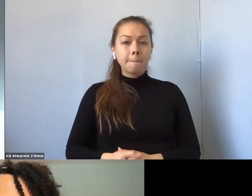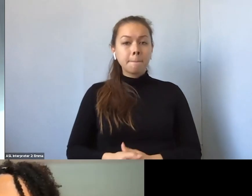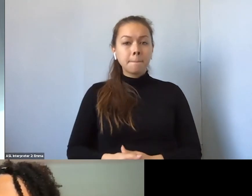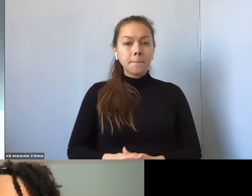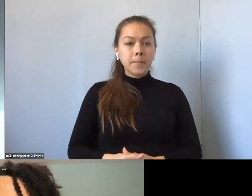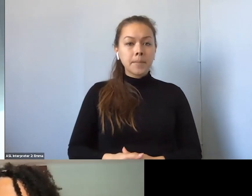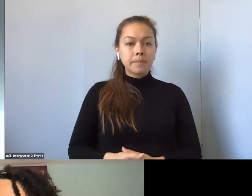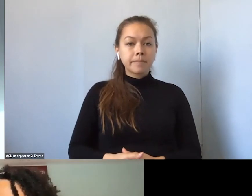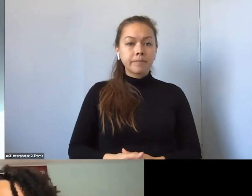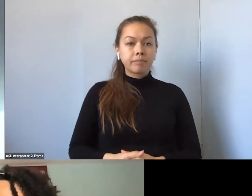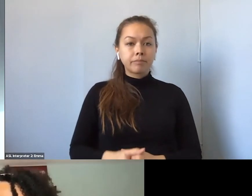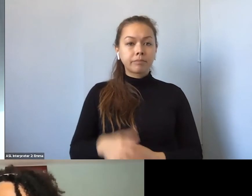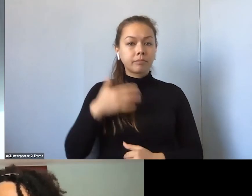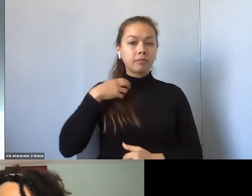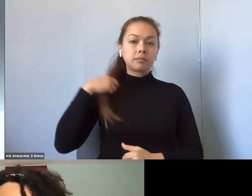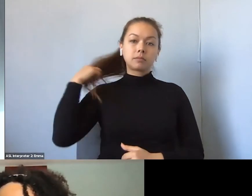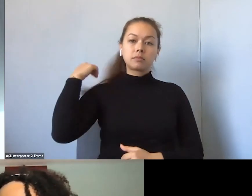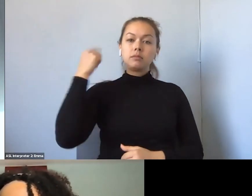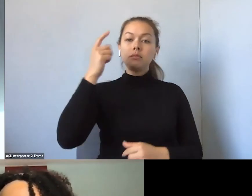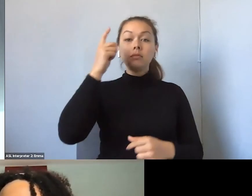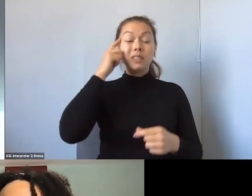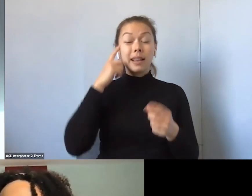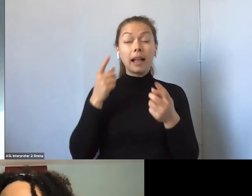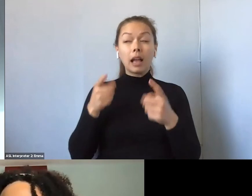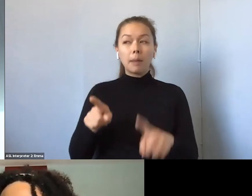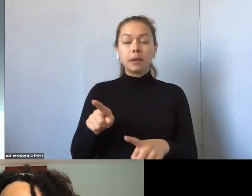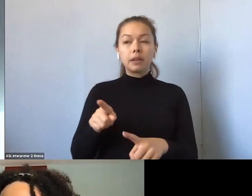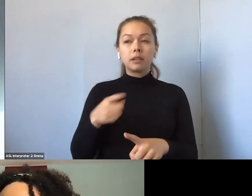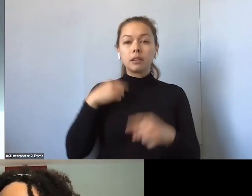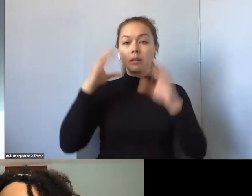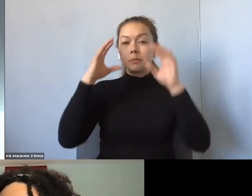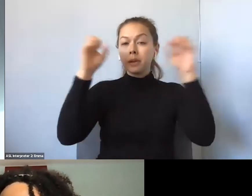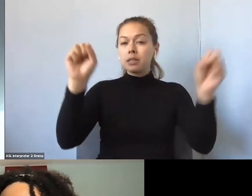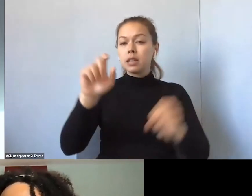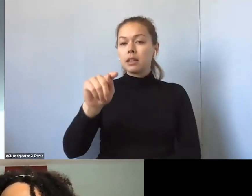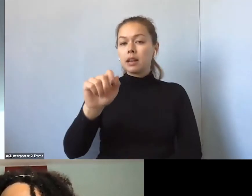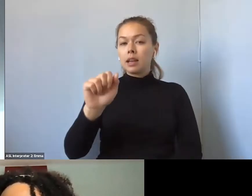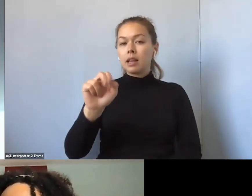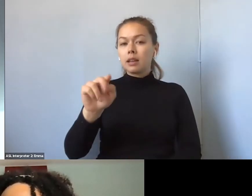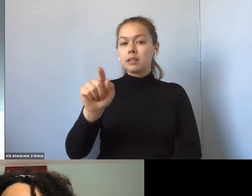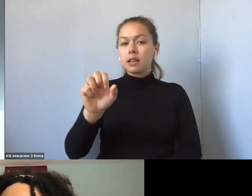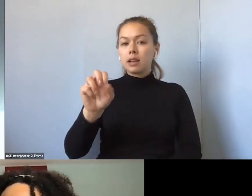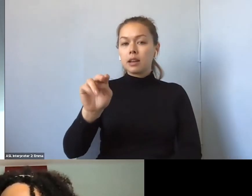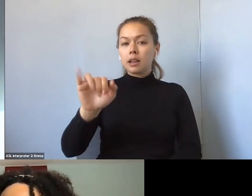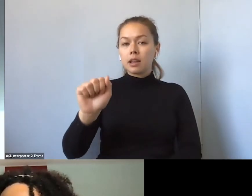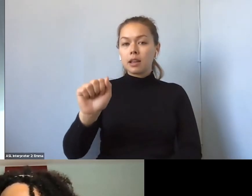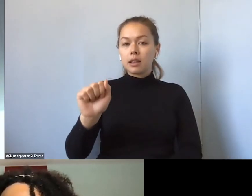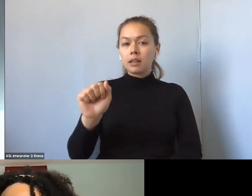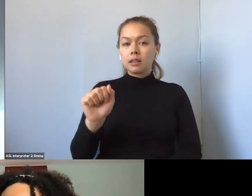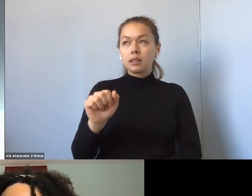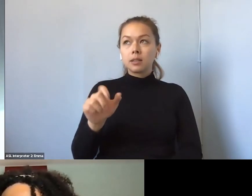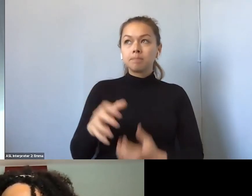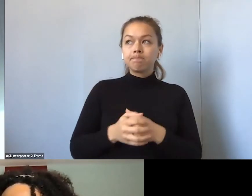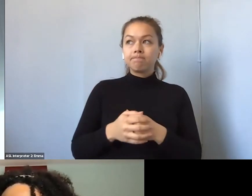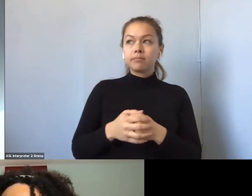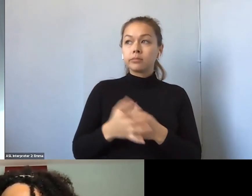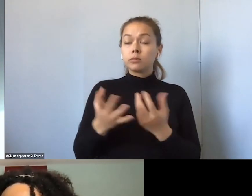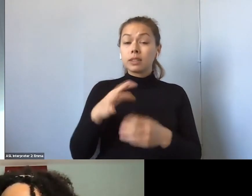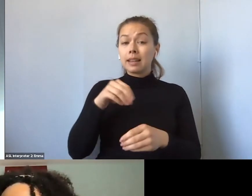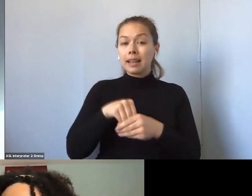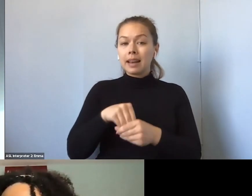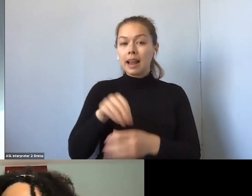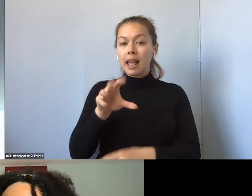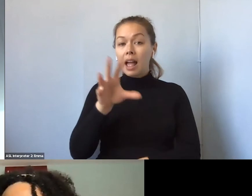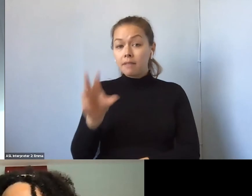the Tanzania president, I wouldn't, well, in Africa, we say that we do not